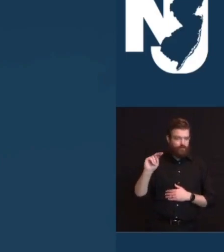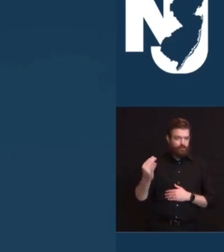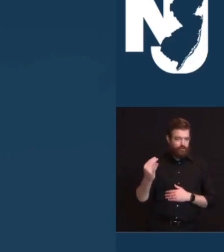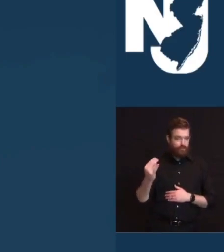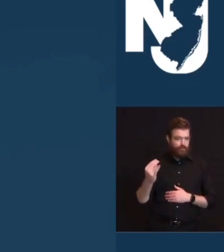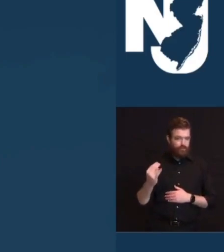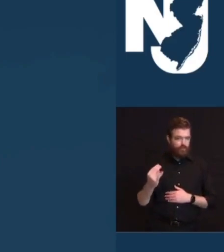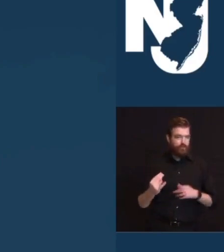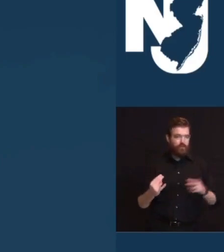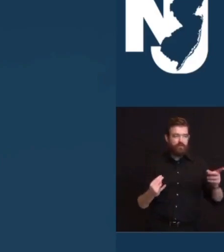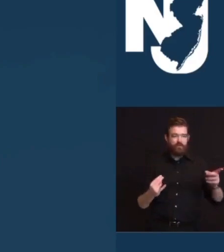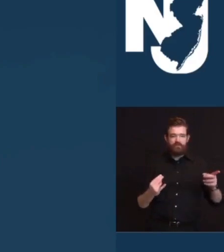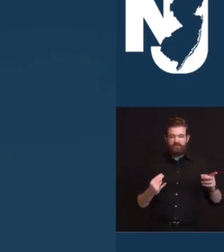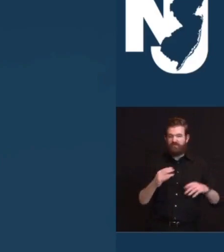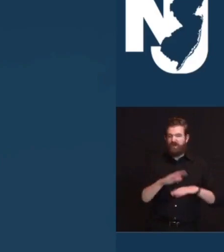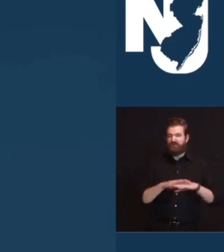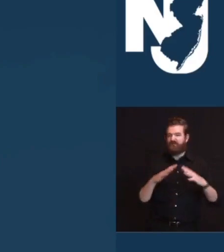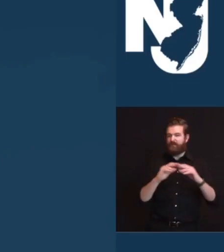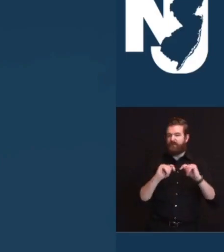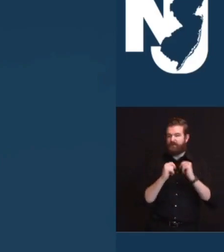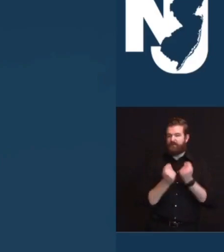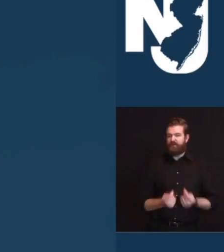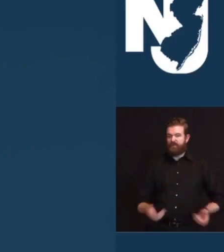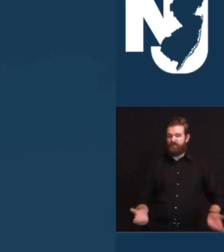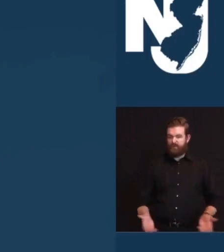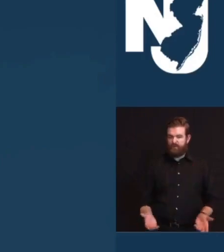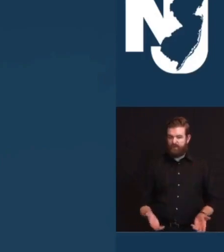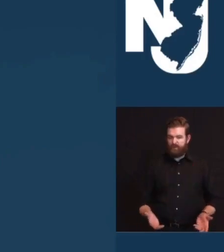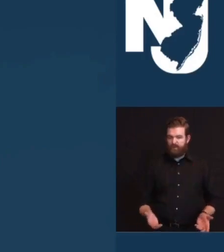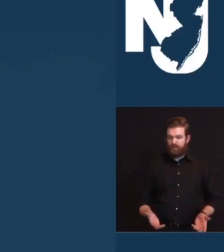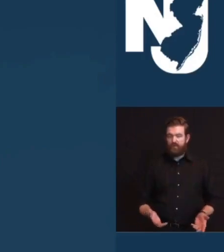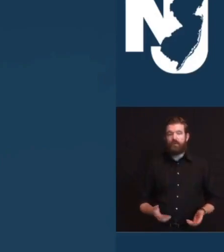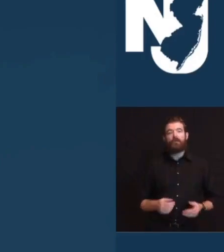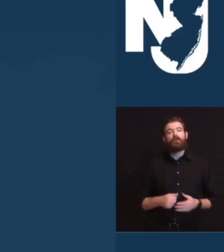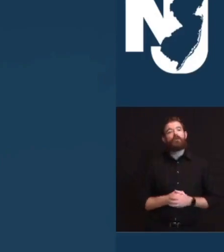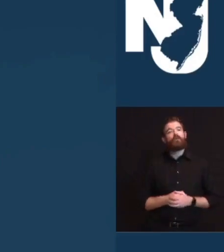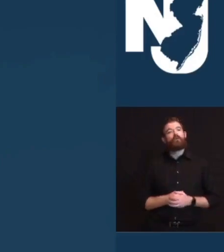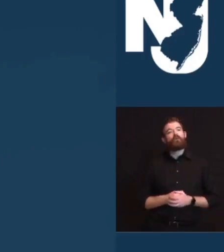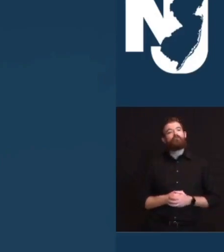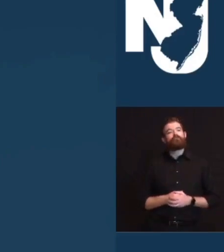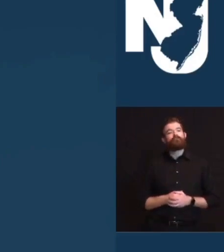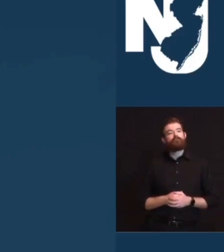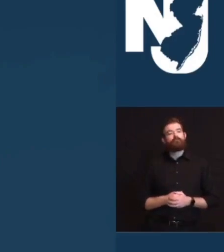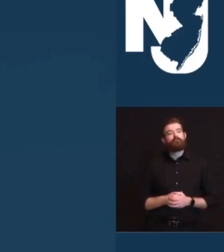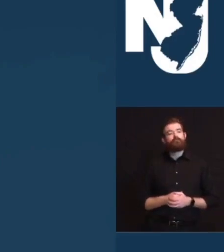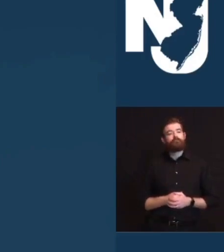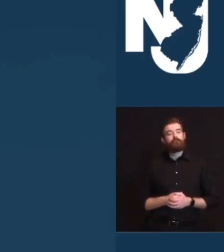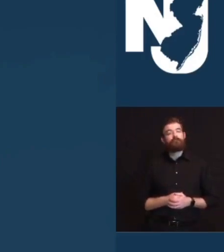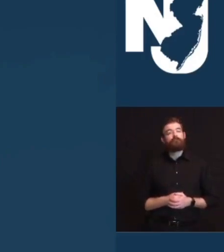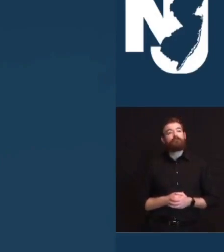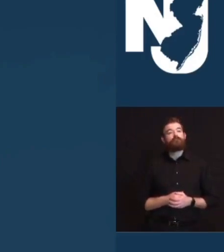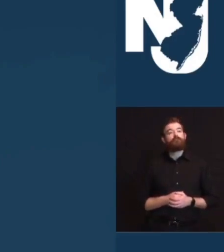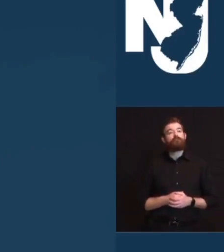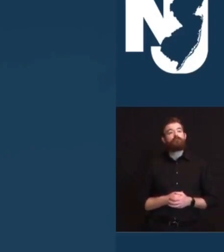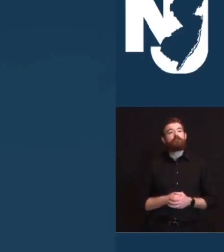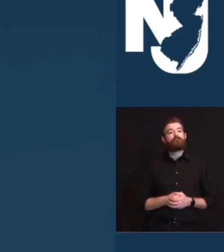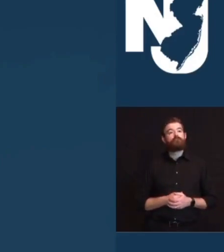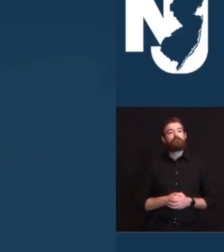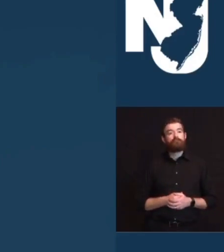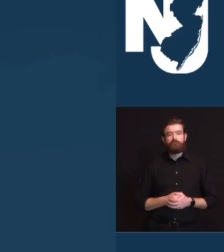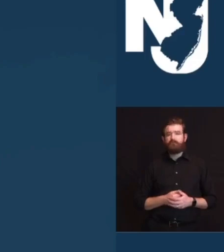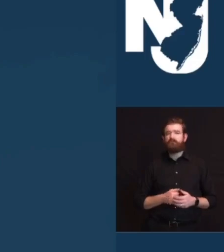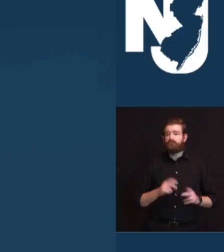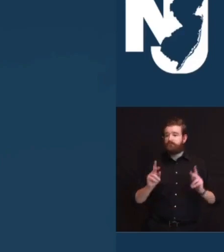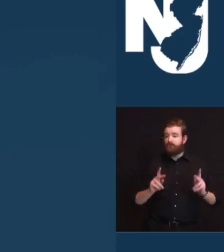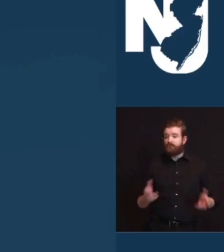Thunderbirds. Our New Jersey family reaches across the nation and around the globe, with proud New